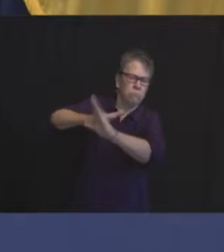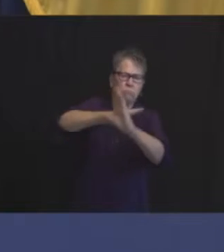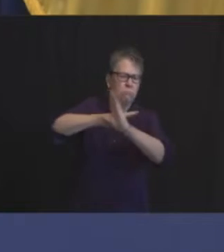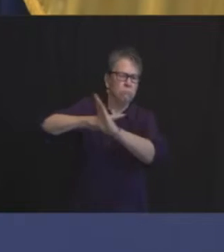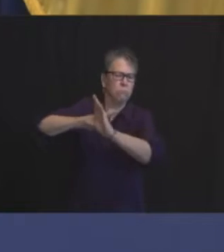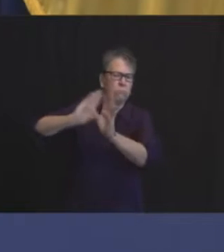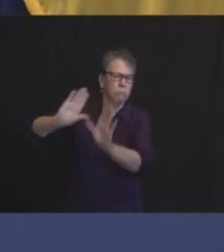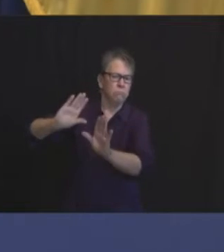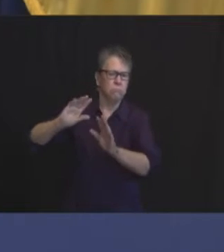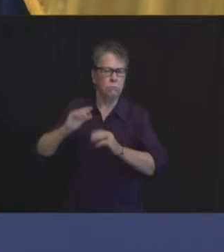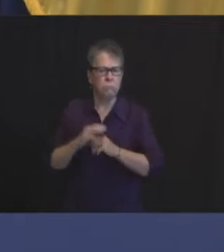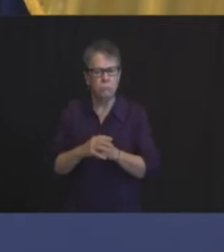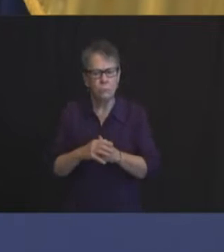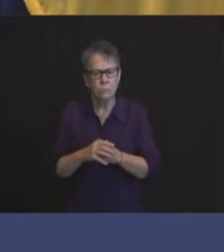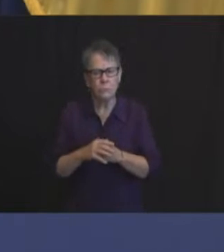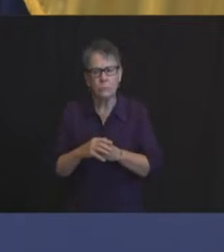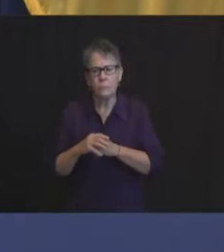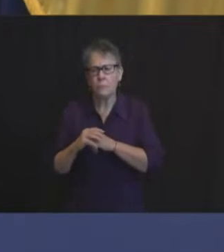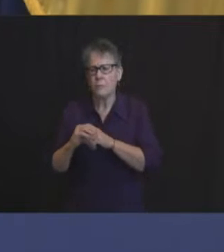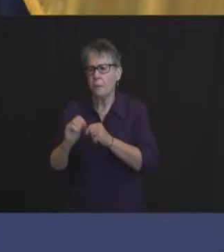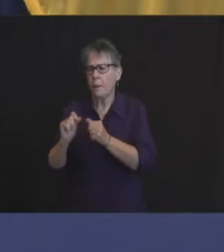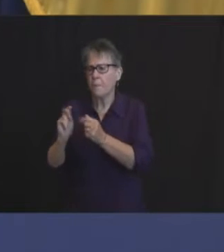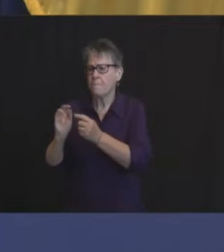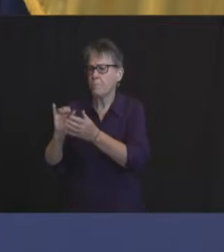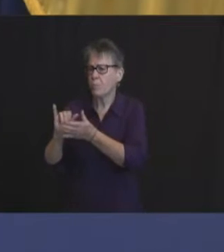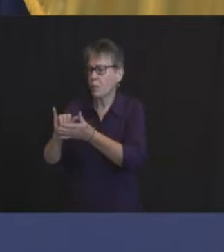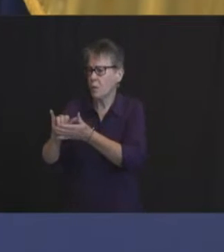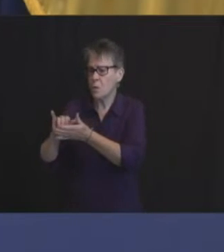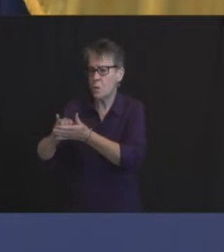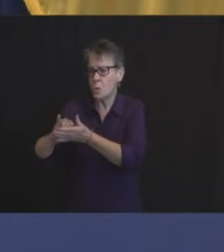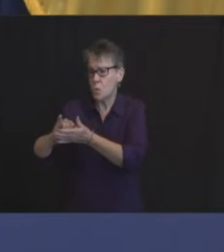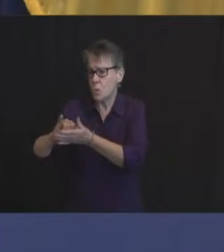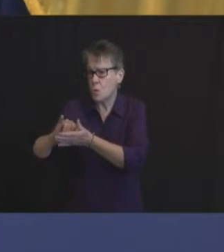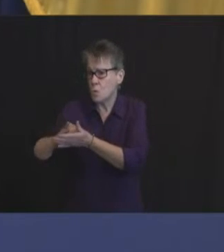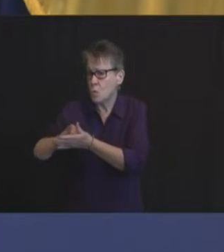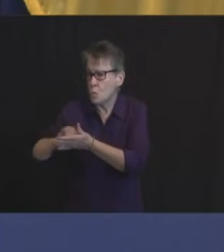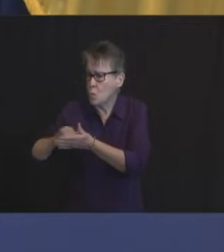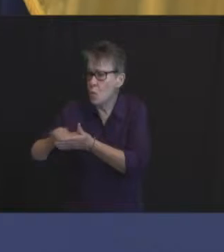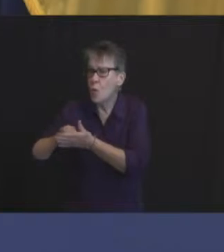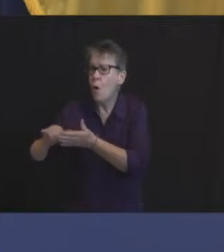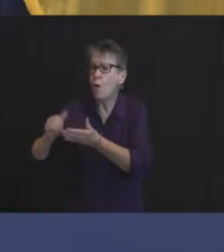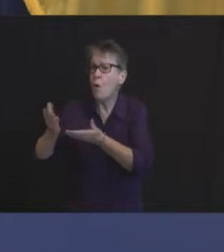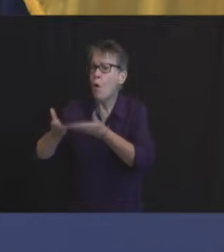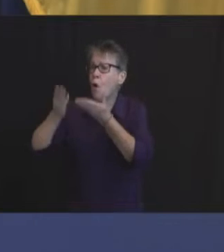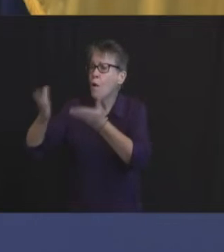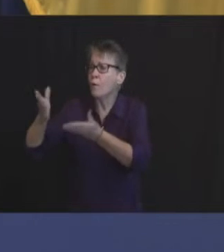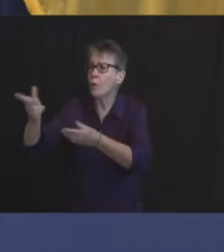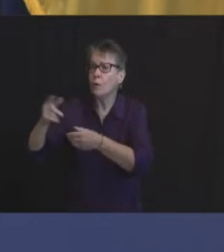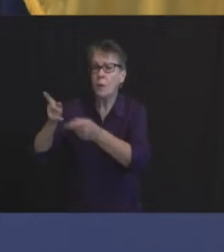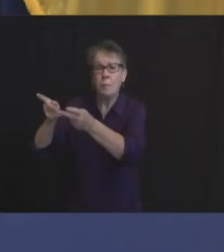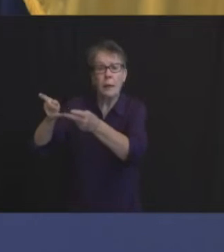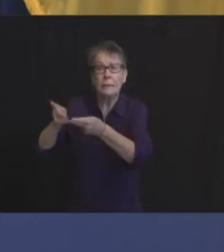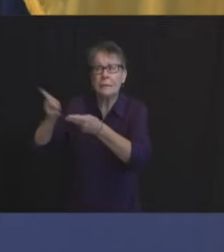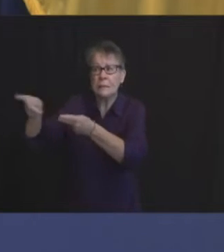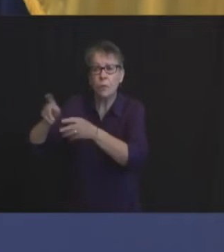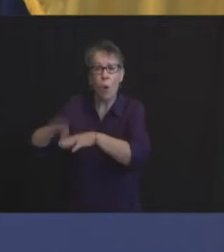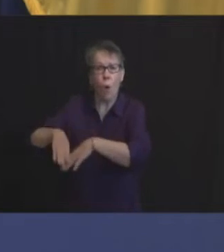24 hours, I had not seen that. We're leaving all of our options open, particularly if we get the supply that we